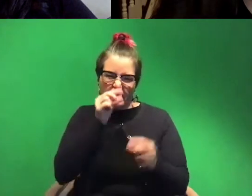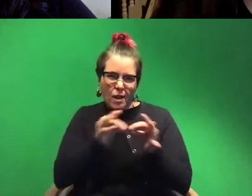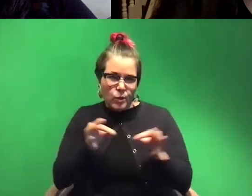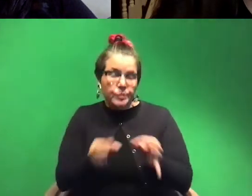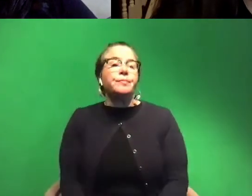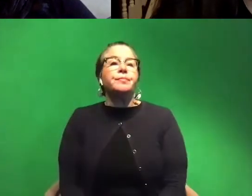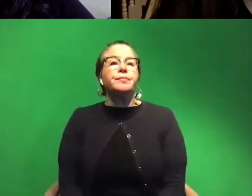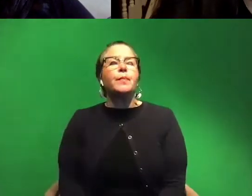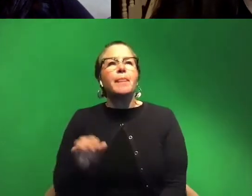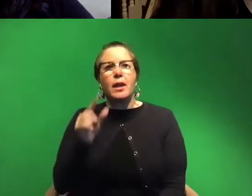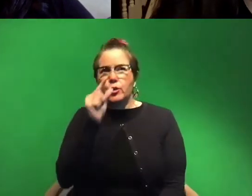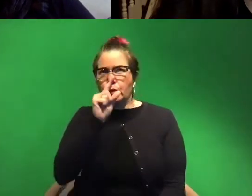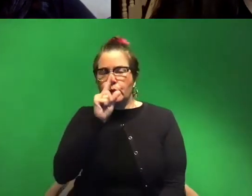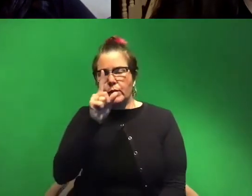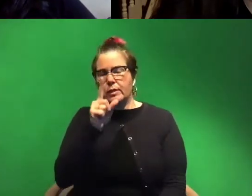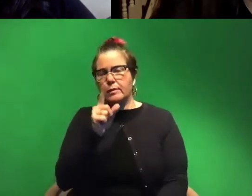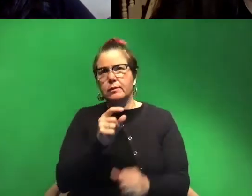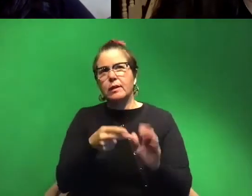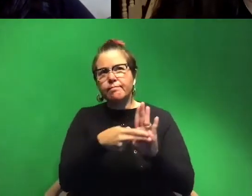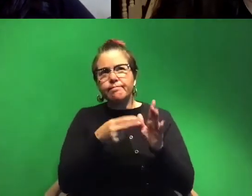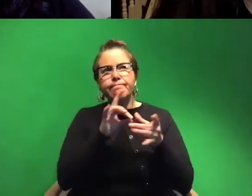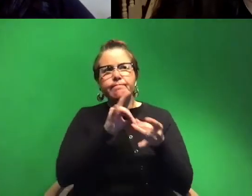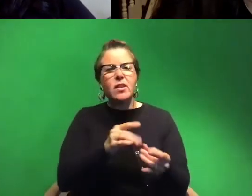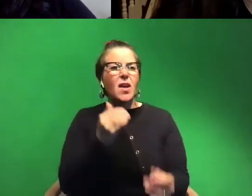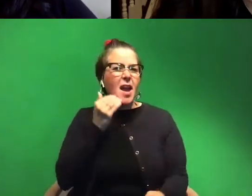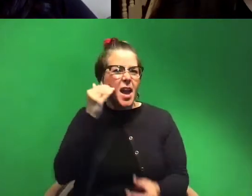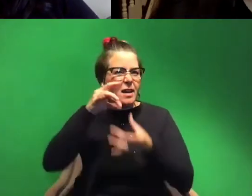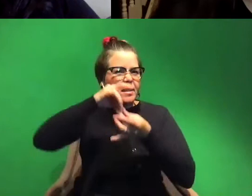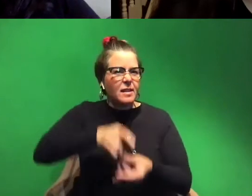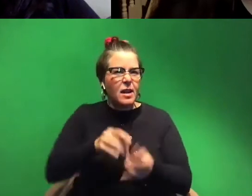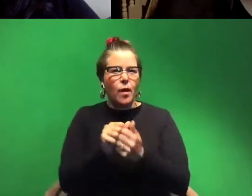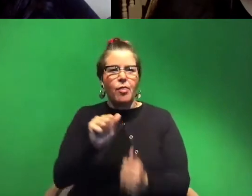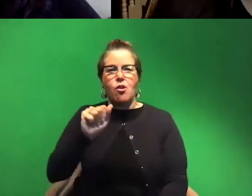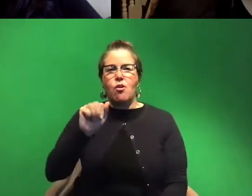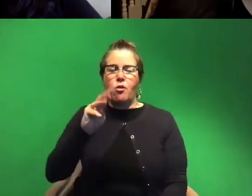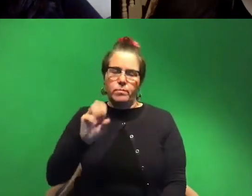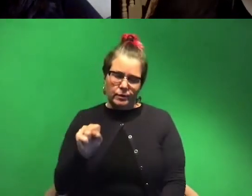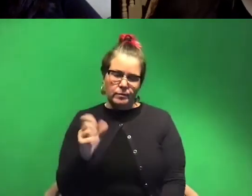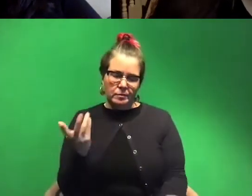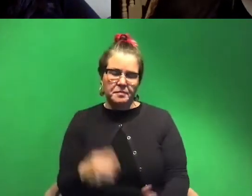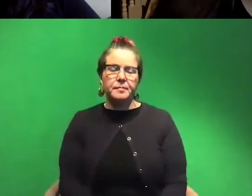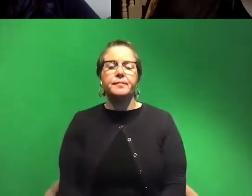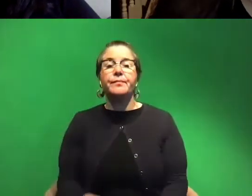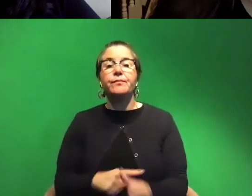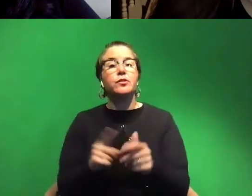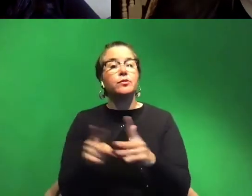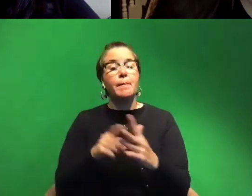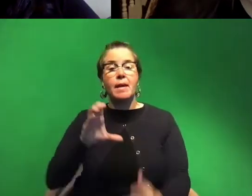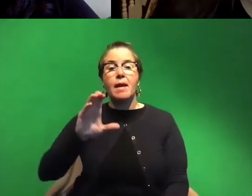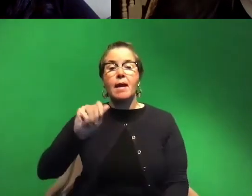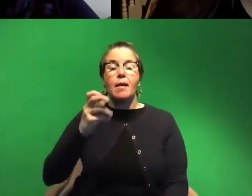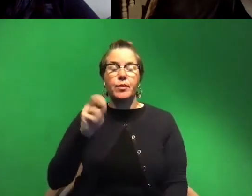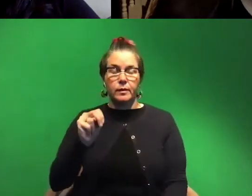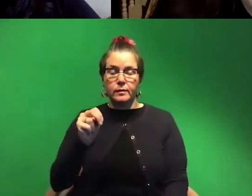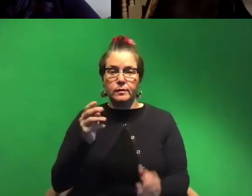the Greeks wanted to refer to the way that their head connects to the arms. They first appeared in the Cambrian period about 500 million